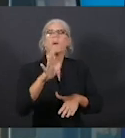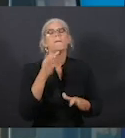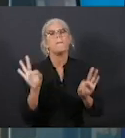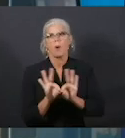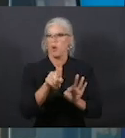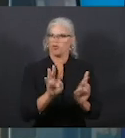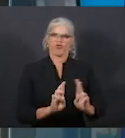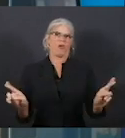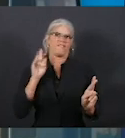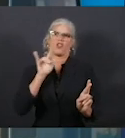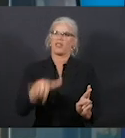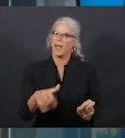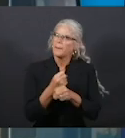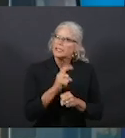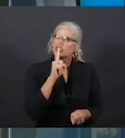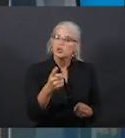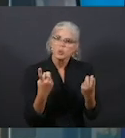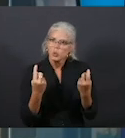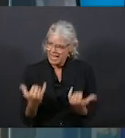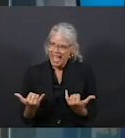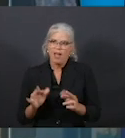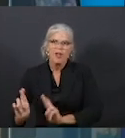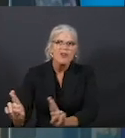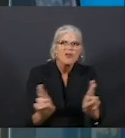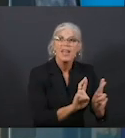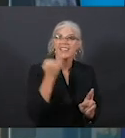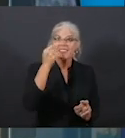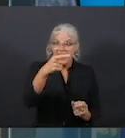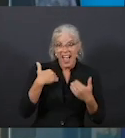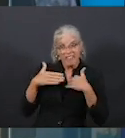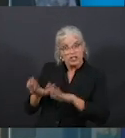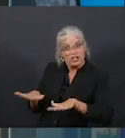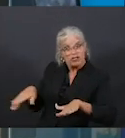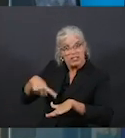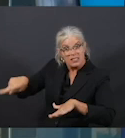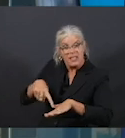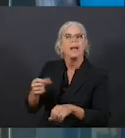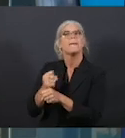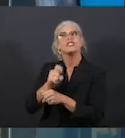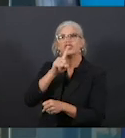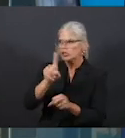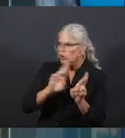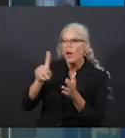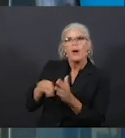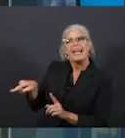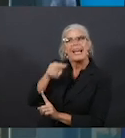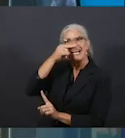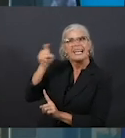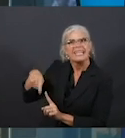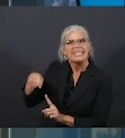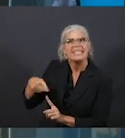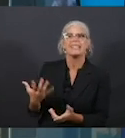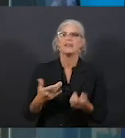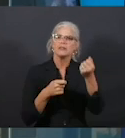Make sure that you're doing what you need. If you have kids, make sure that they have what they need, items to be able to help them feel better